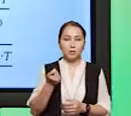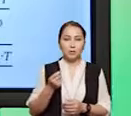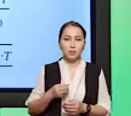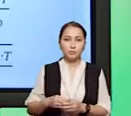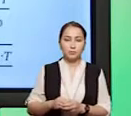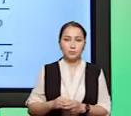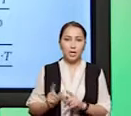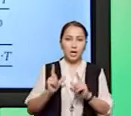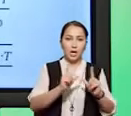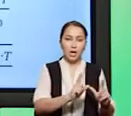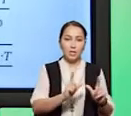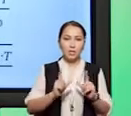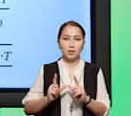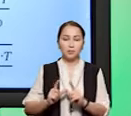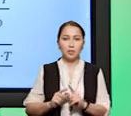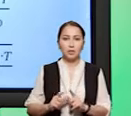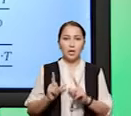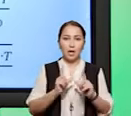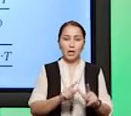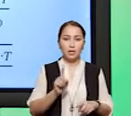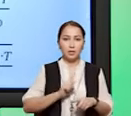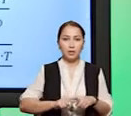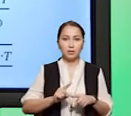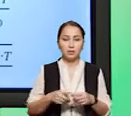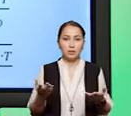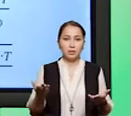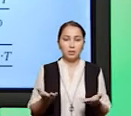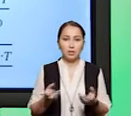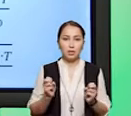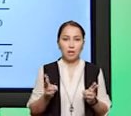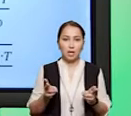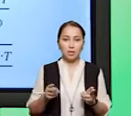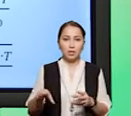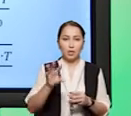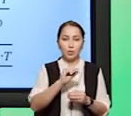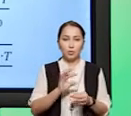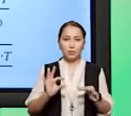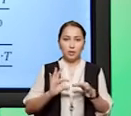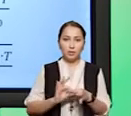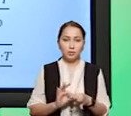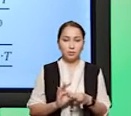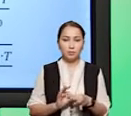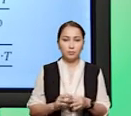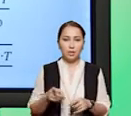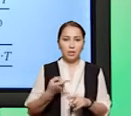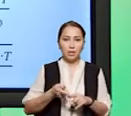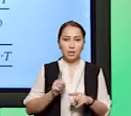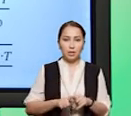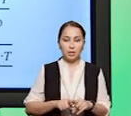harakat qilar ekan, u holda harakat tezligi qanday? u nimalarga bog'liq? Ana